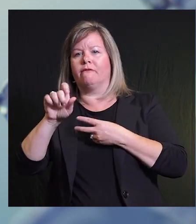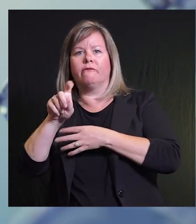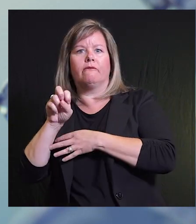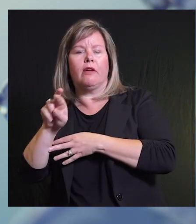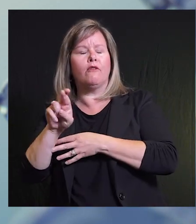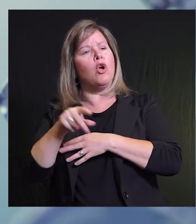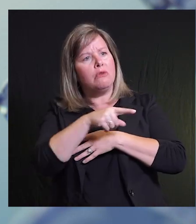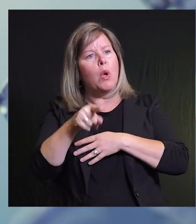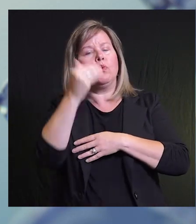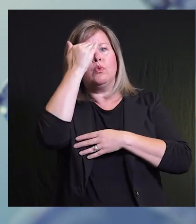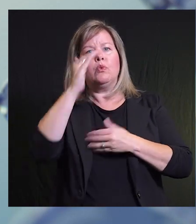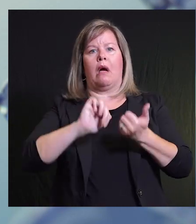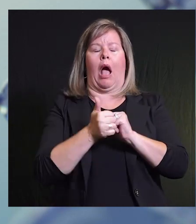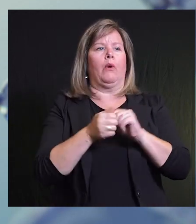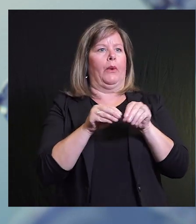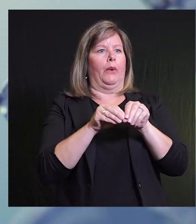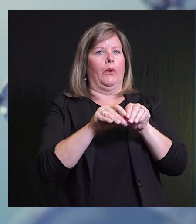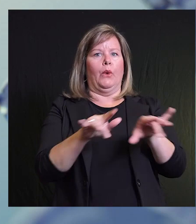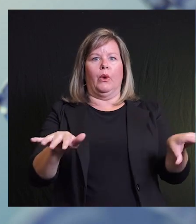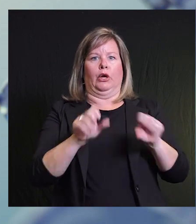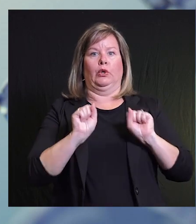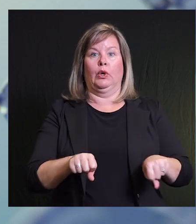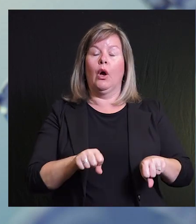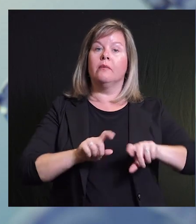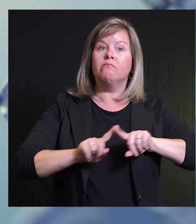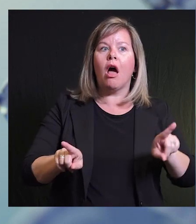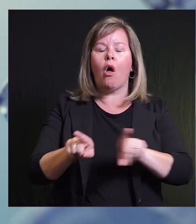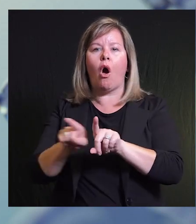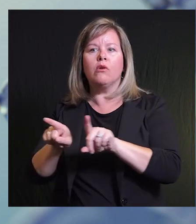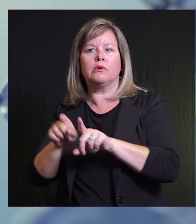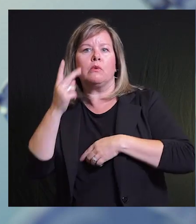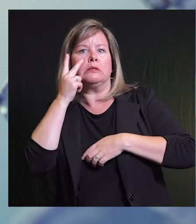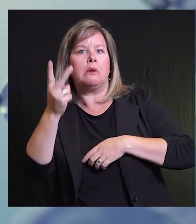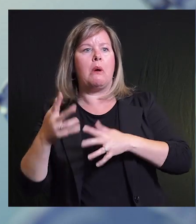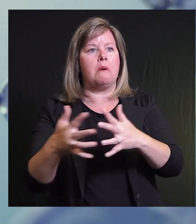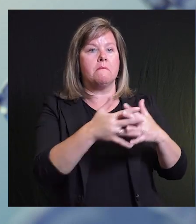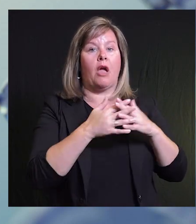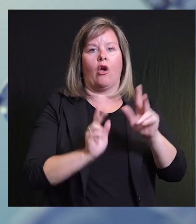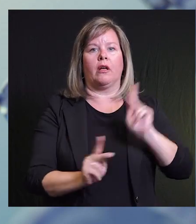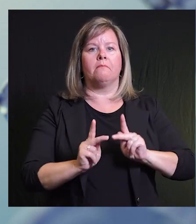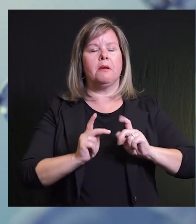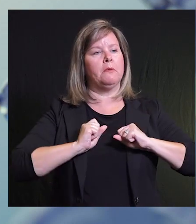the power of what can happen when the American people stand together